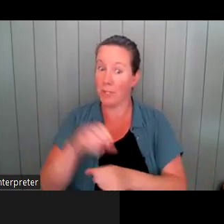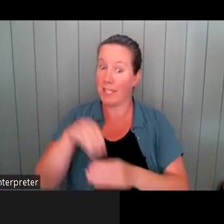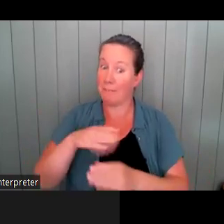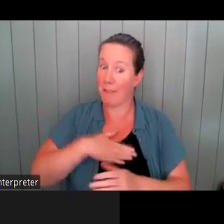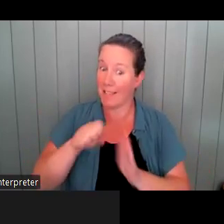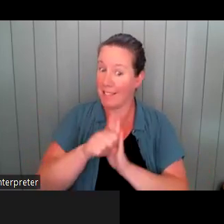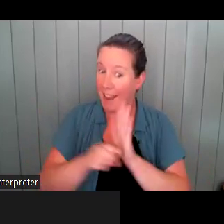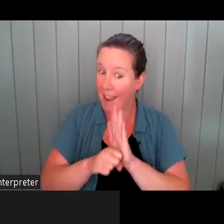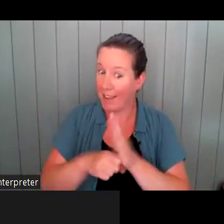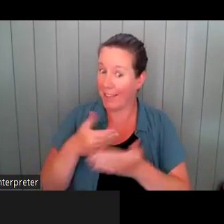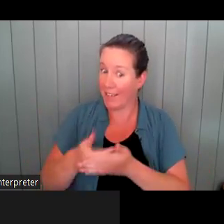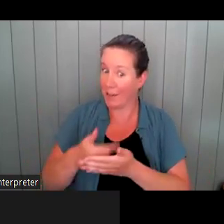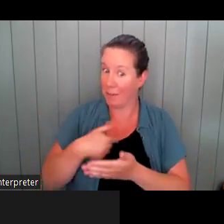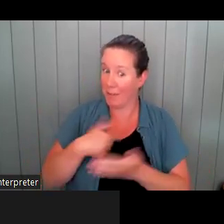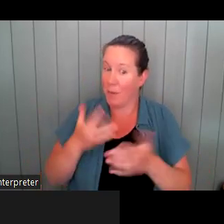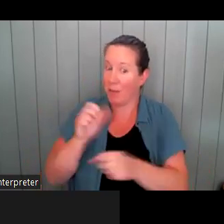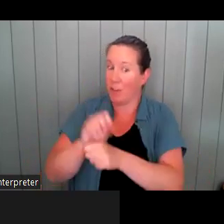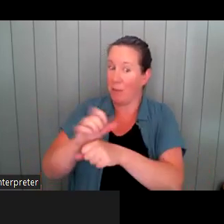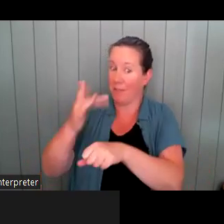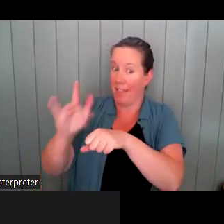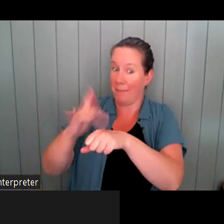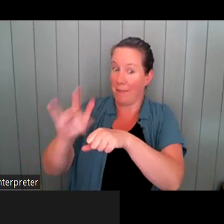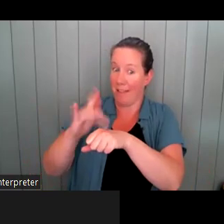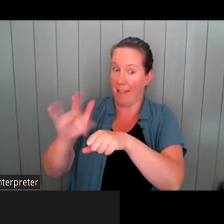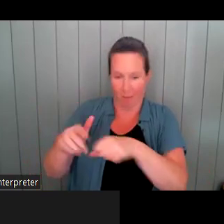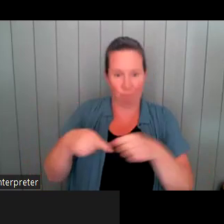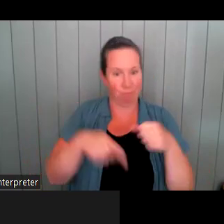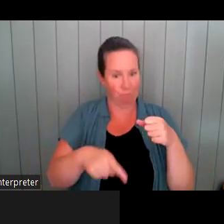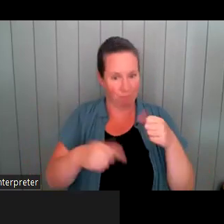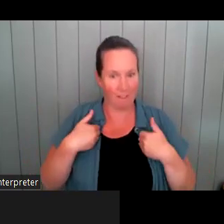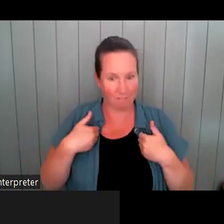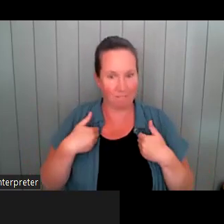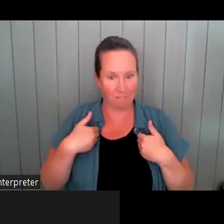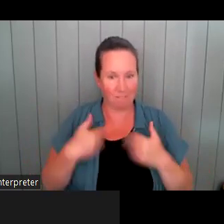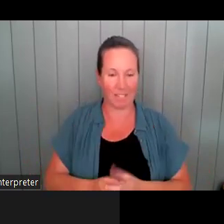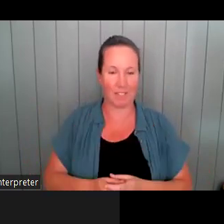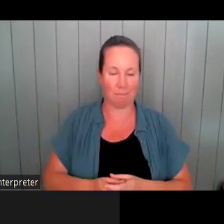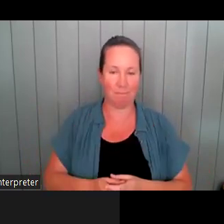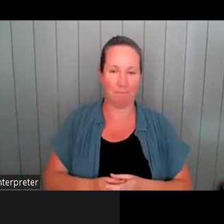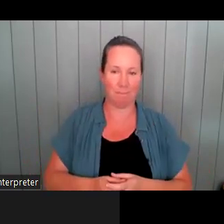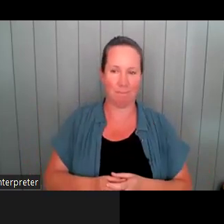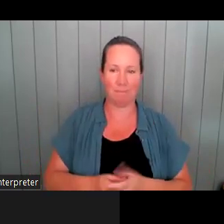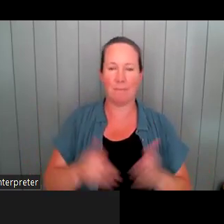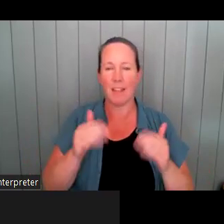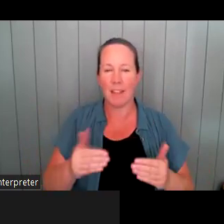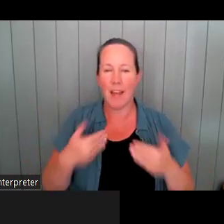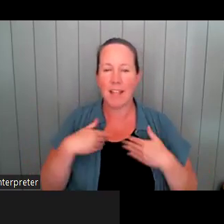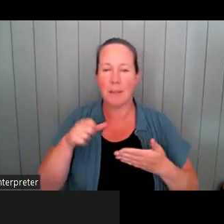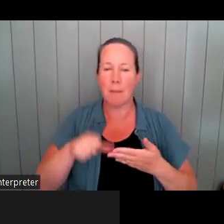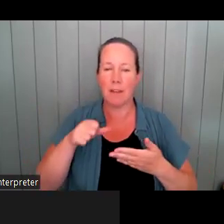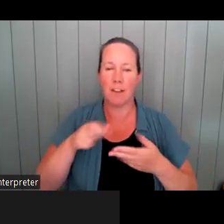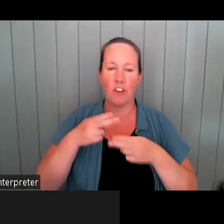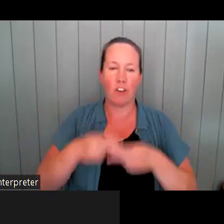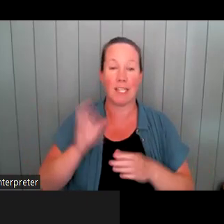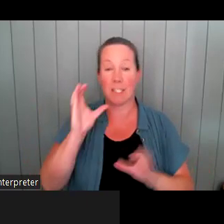area. Exactly. And again, then it explore more. It has a bunch of other